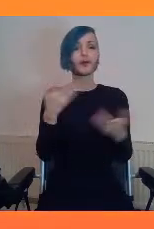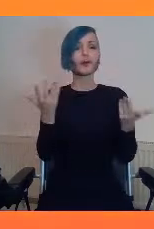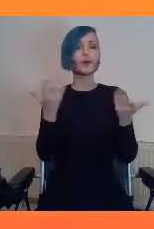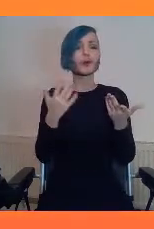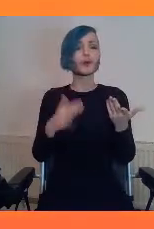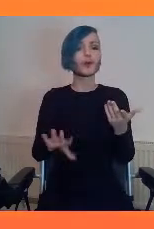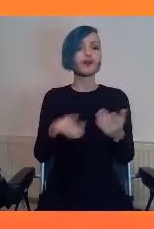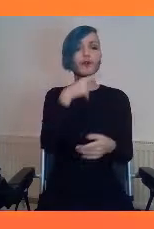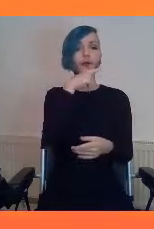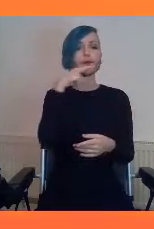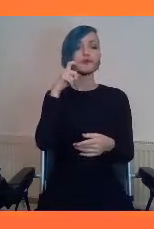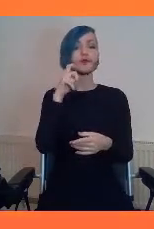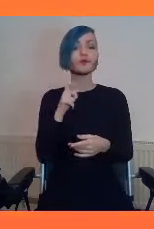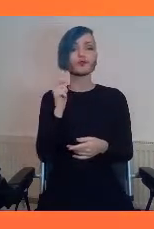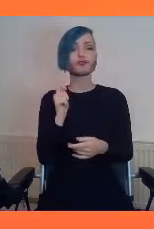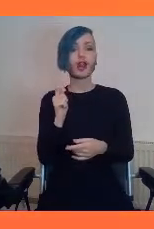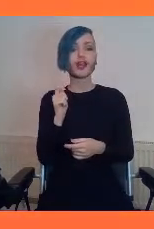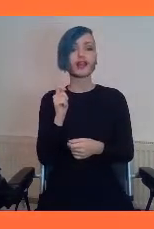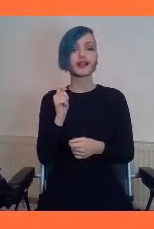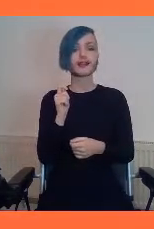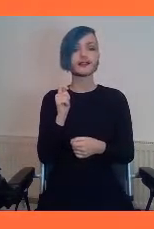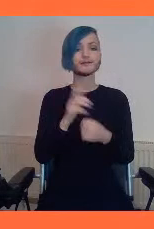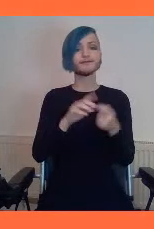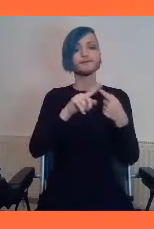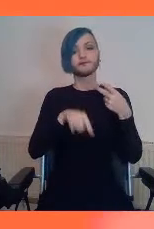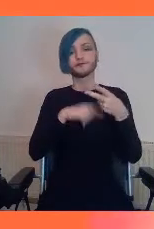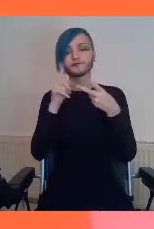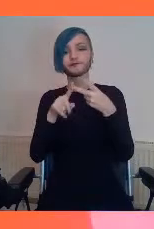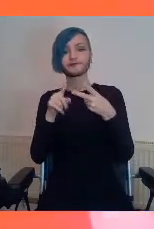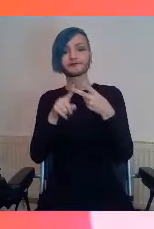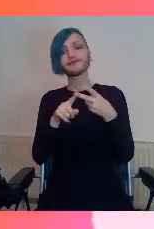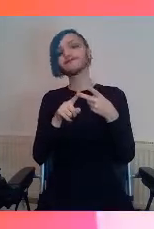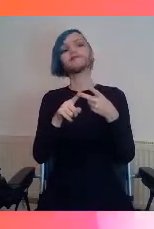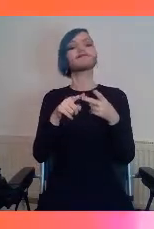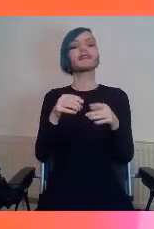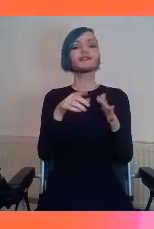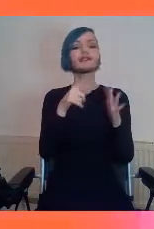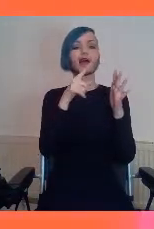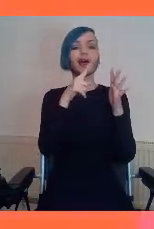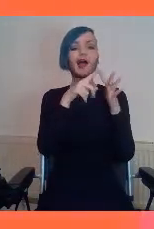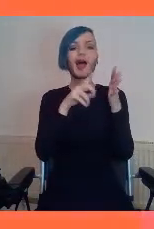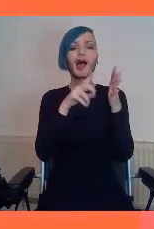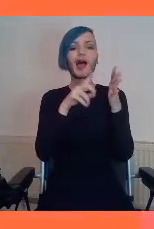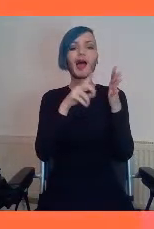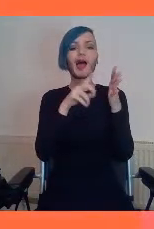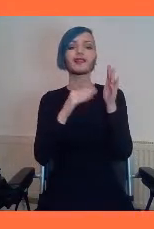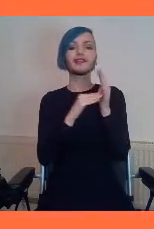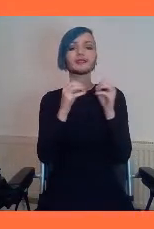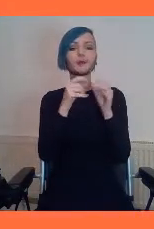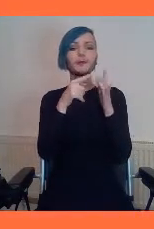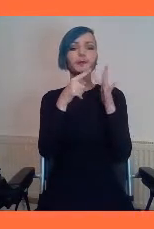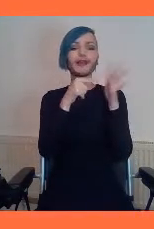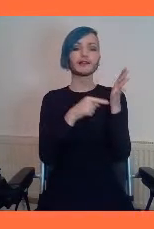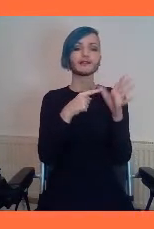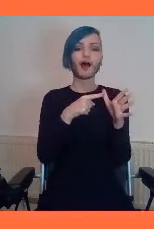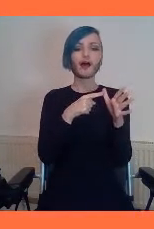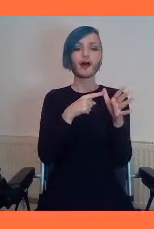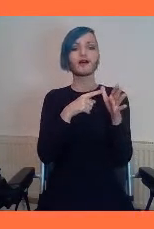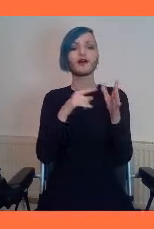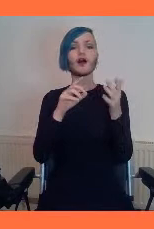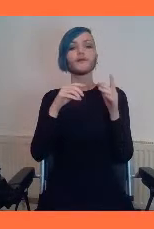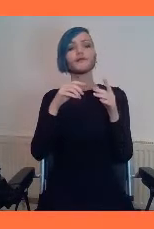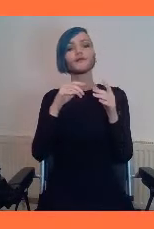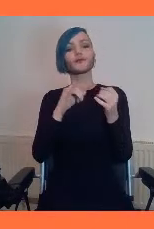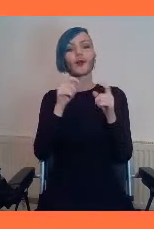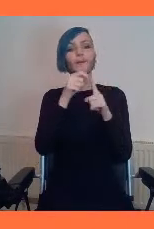Elżbieta Podleśna, and she is an LGBTI ally working to promote the rights of LGBTI community and standing up against hate